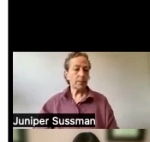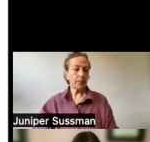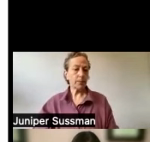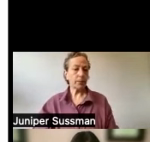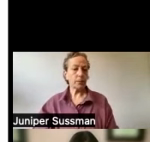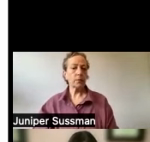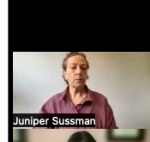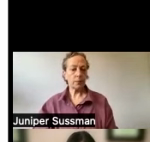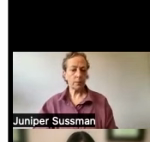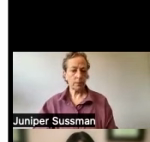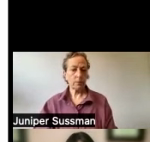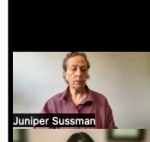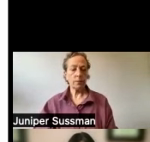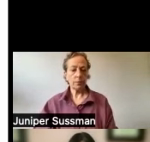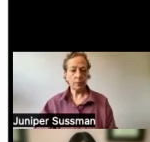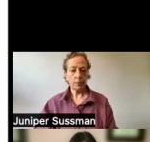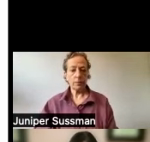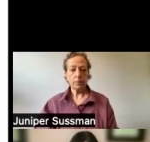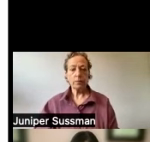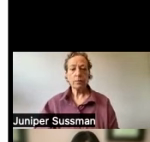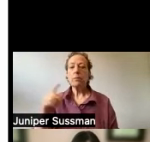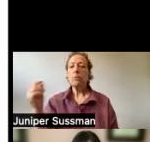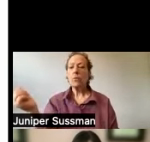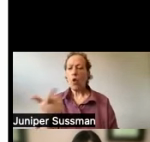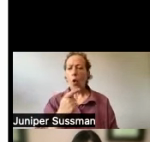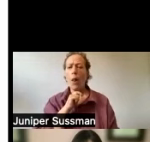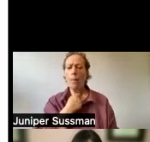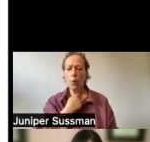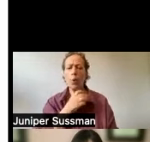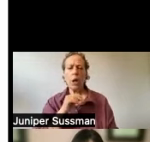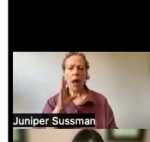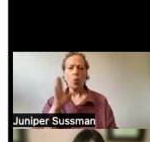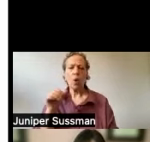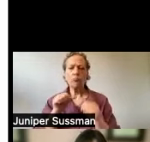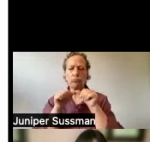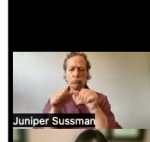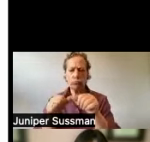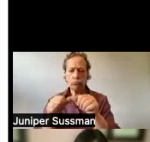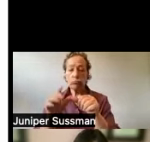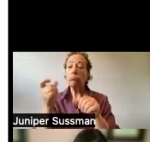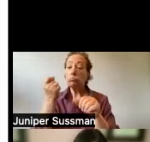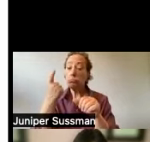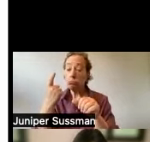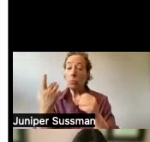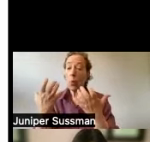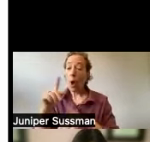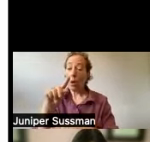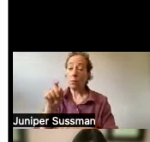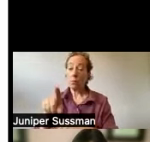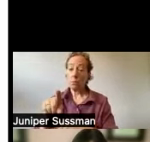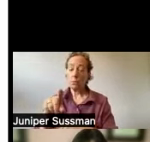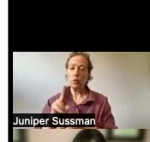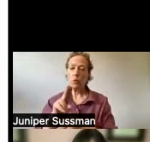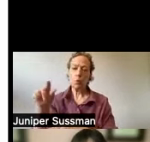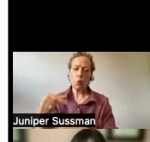You have all joined this webinar on mute and will remain muted for the duration of the event. However, we encourage you to ask questions via the Q&A function